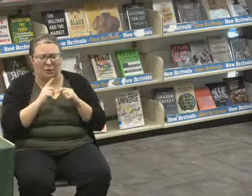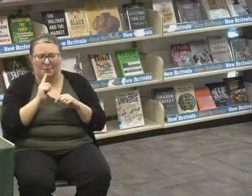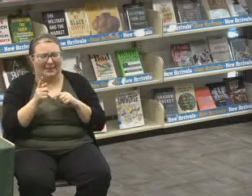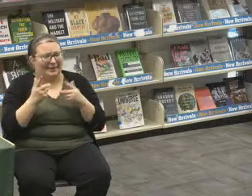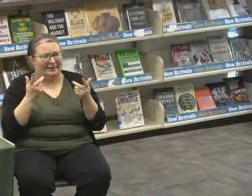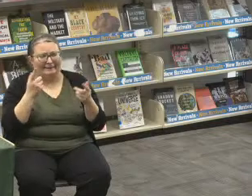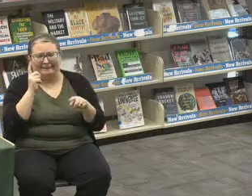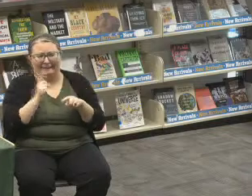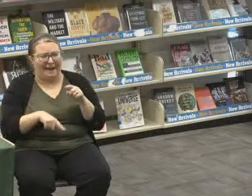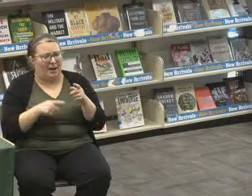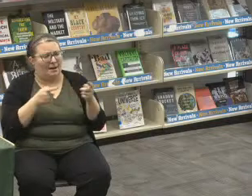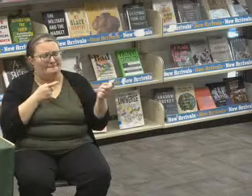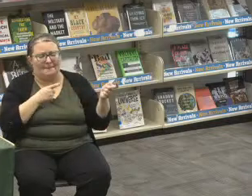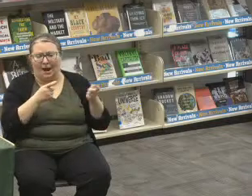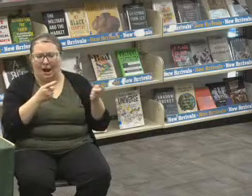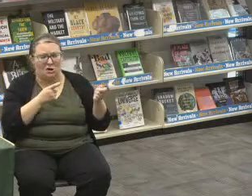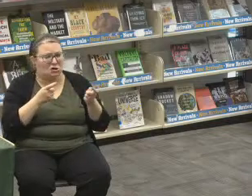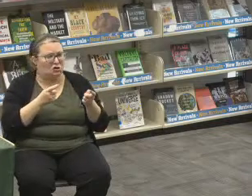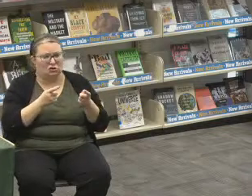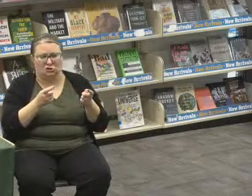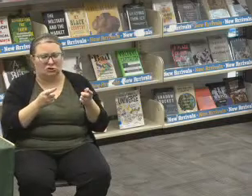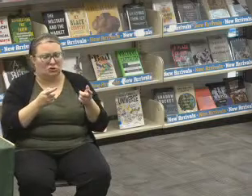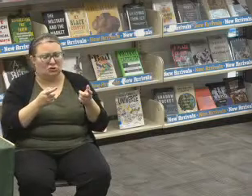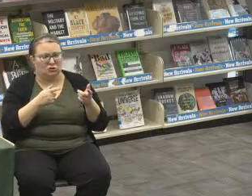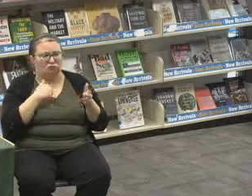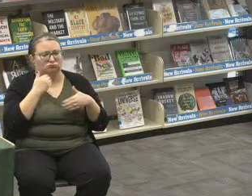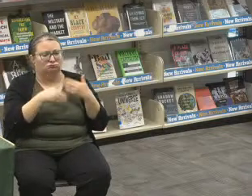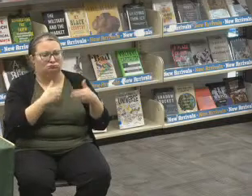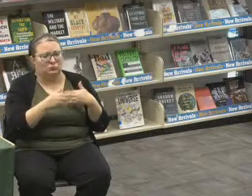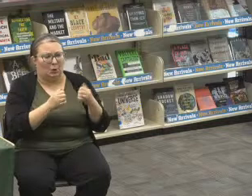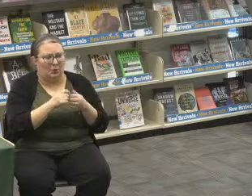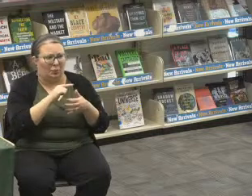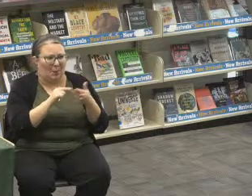really can't make as many inroads in these areas.